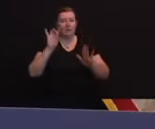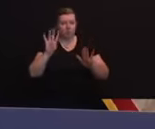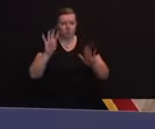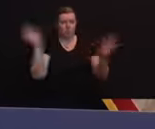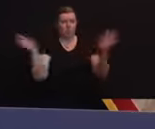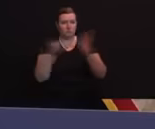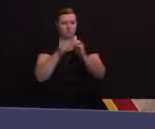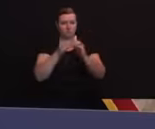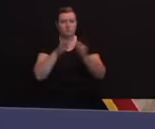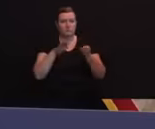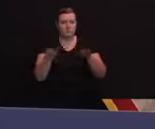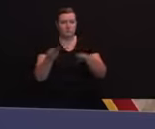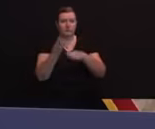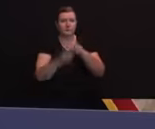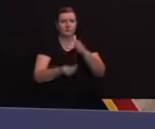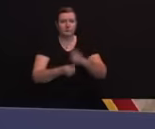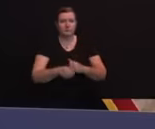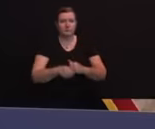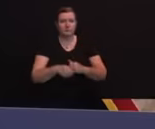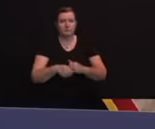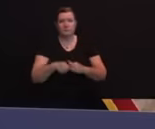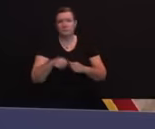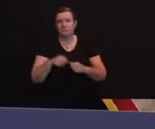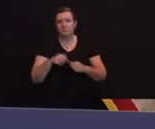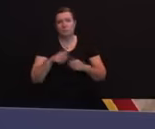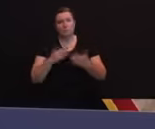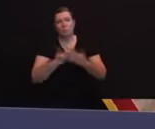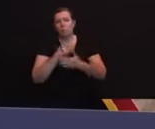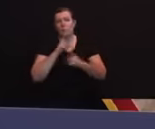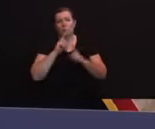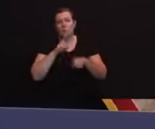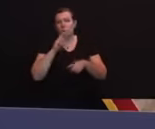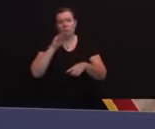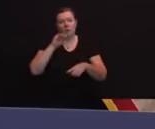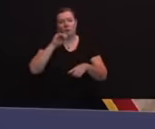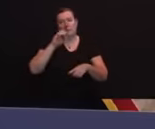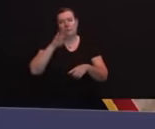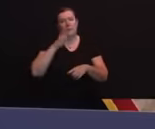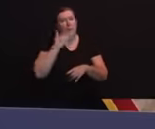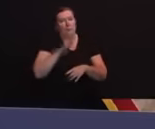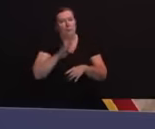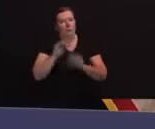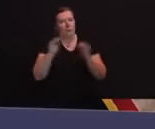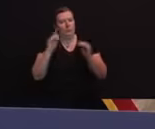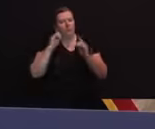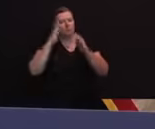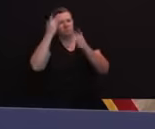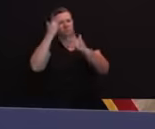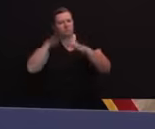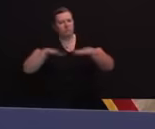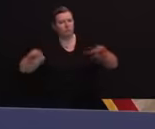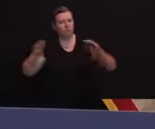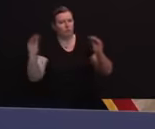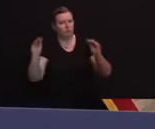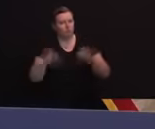Fortunately, there are no new reports of multi-system inflammatory syndrome in children. The count remains at 61.